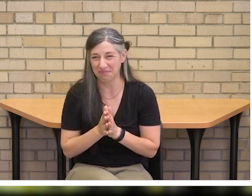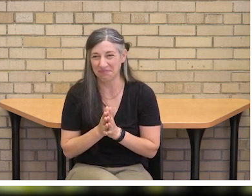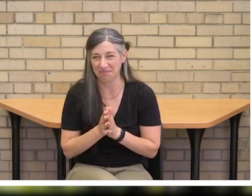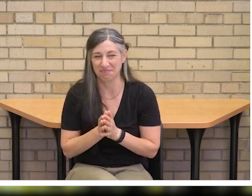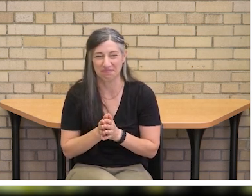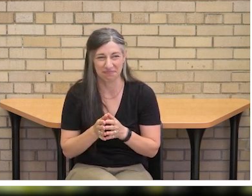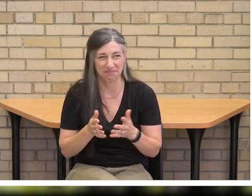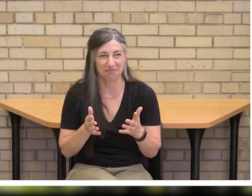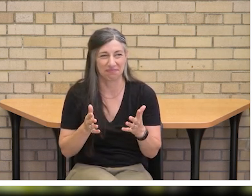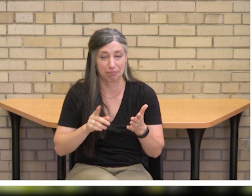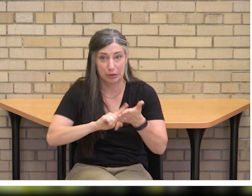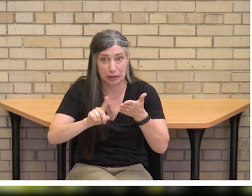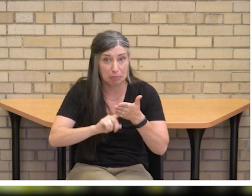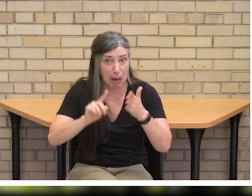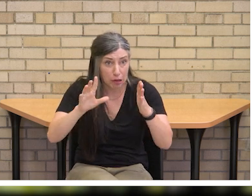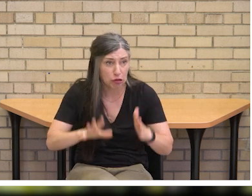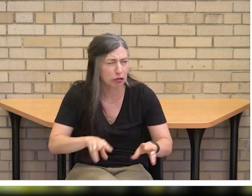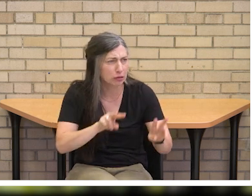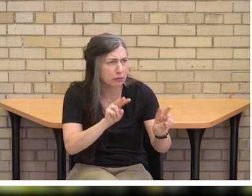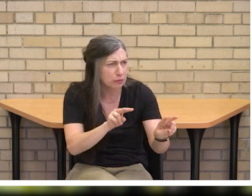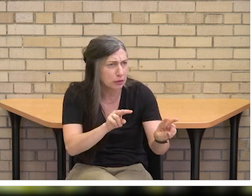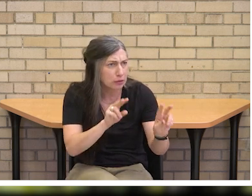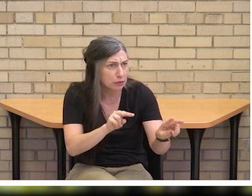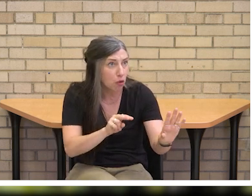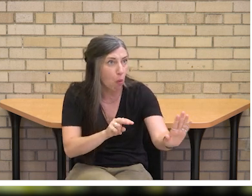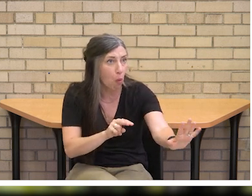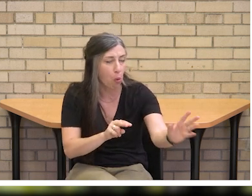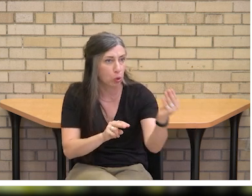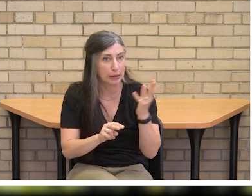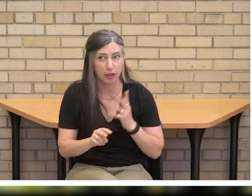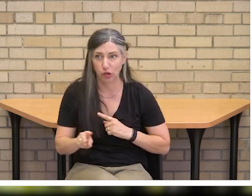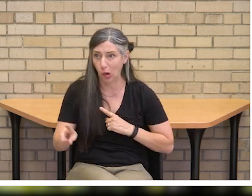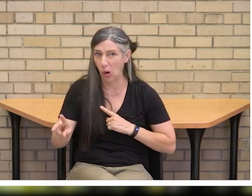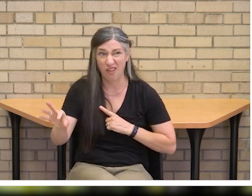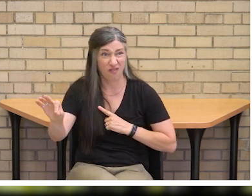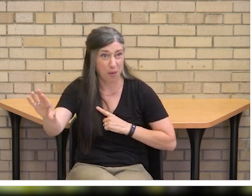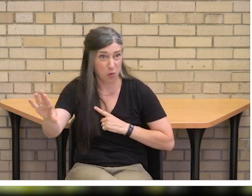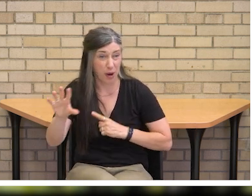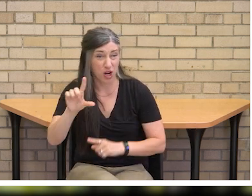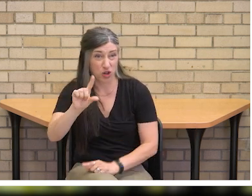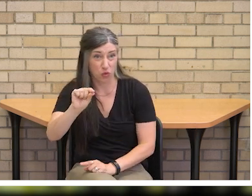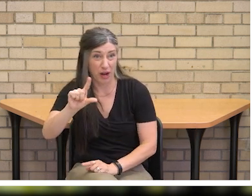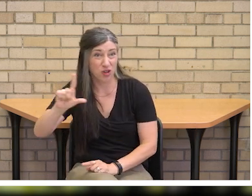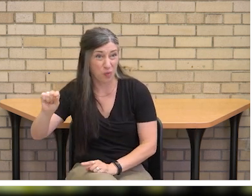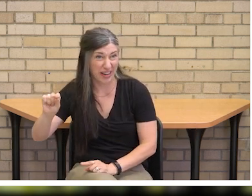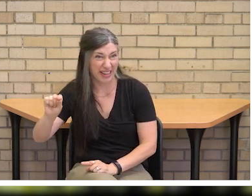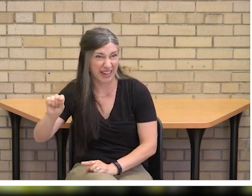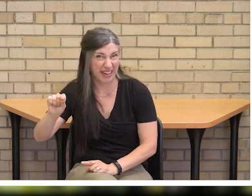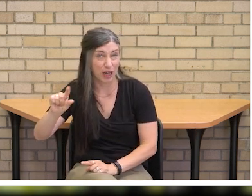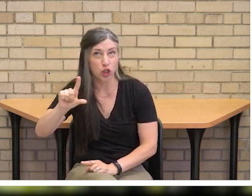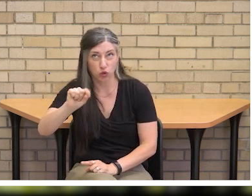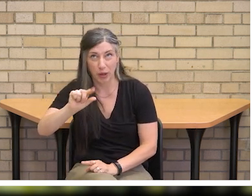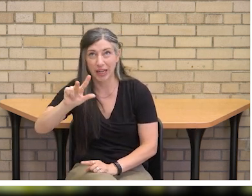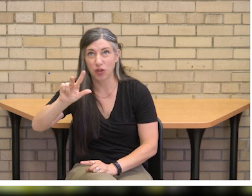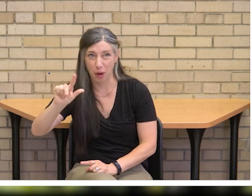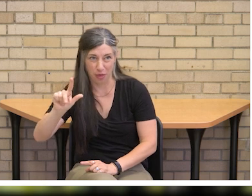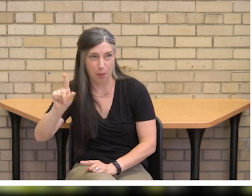inspectors notified us that we needed to close the bridge in February of 2023.